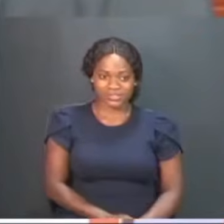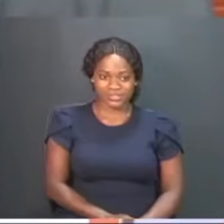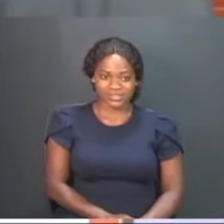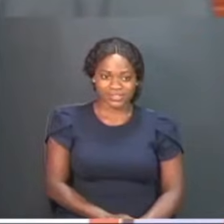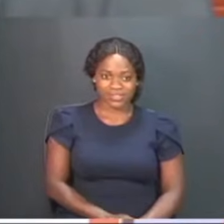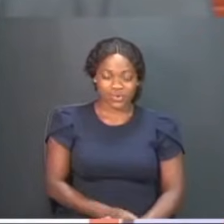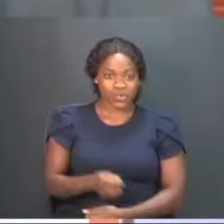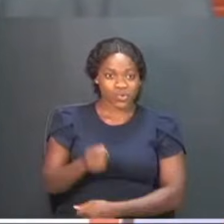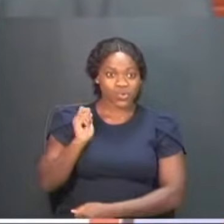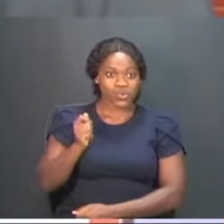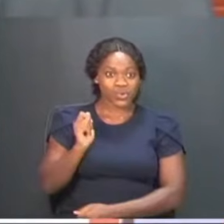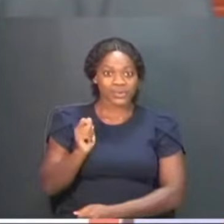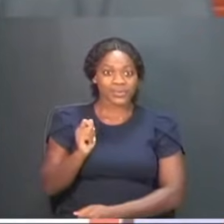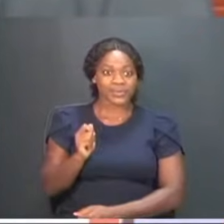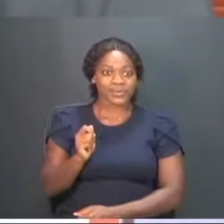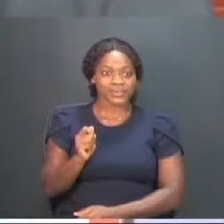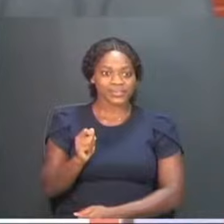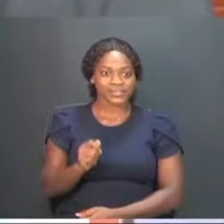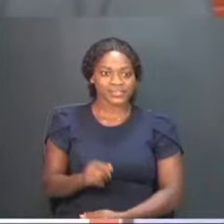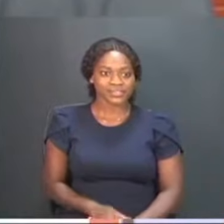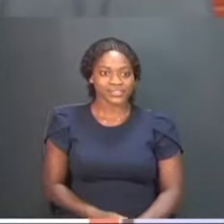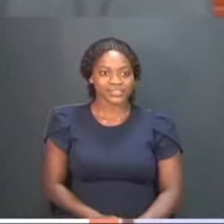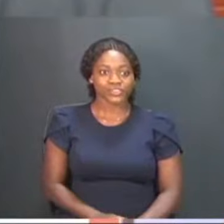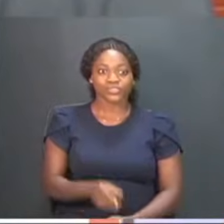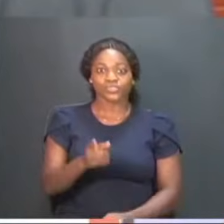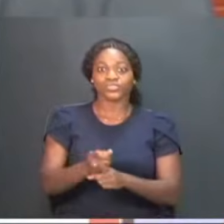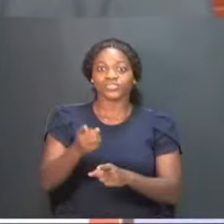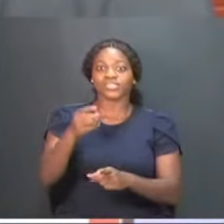Whip. Your whip. You just cable.